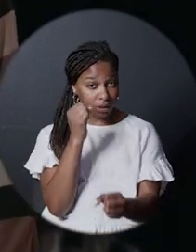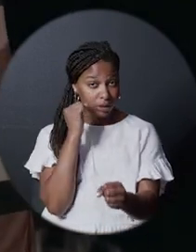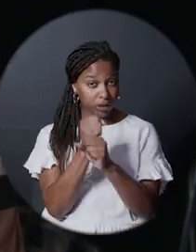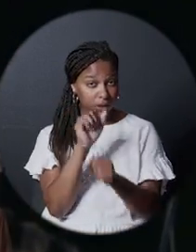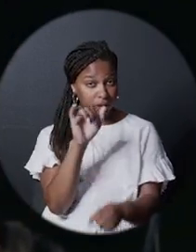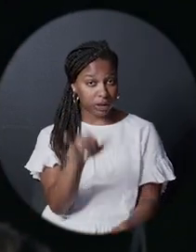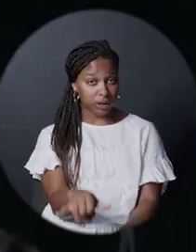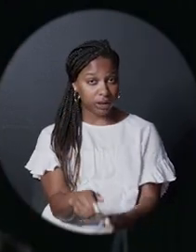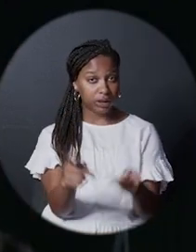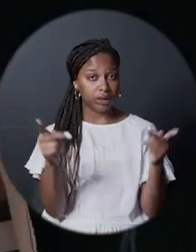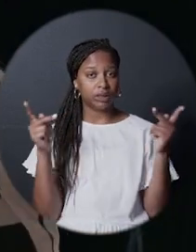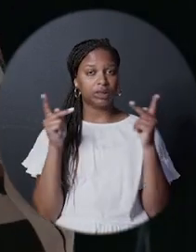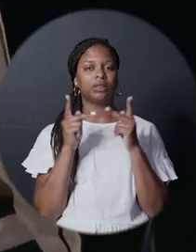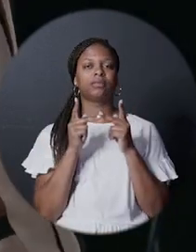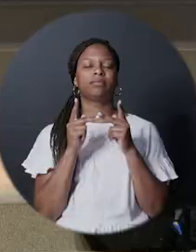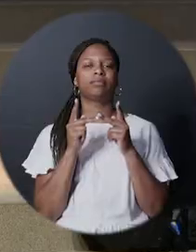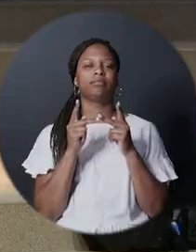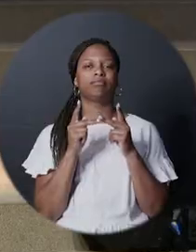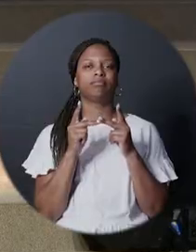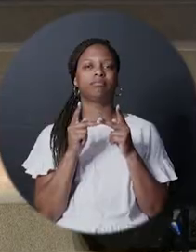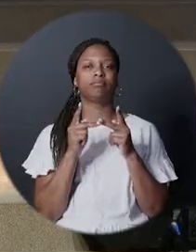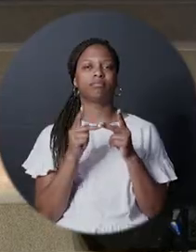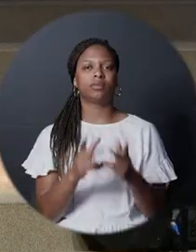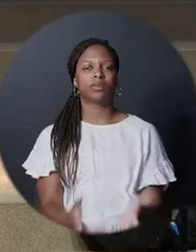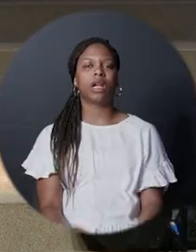And if you get to that place,